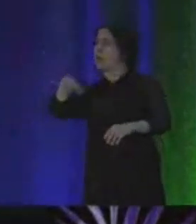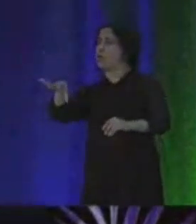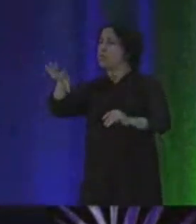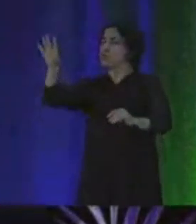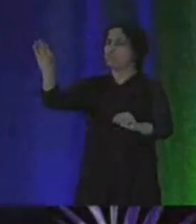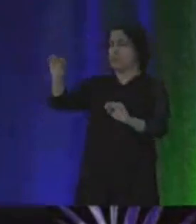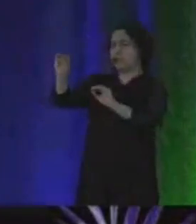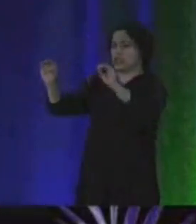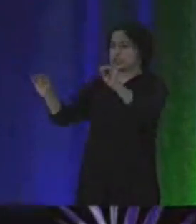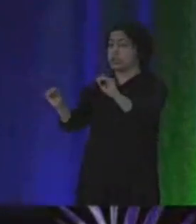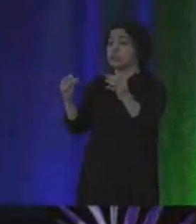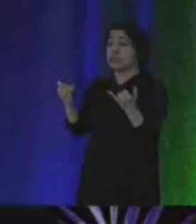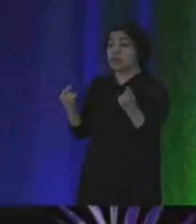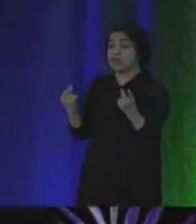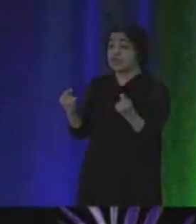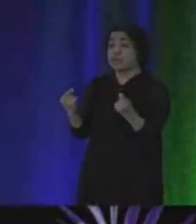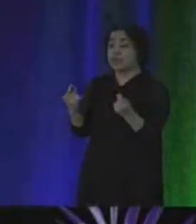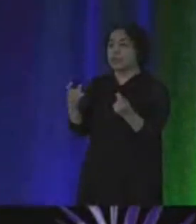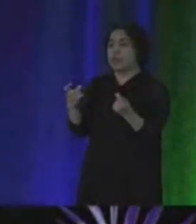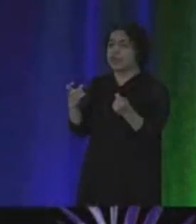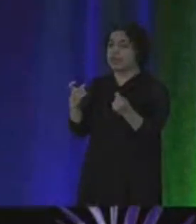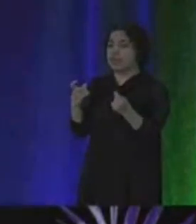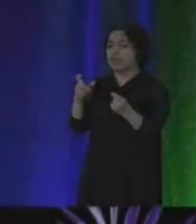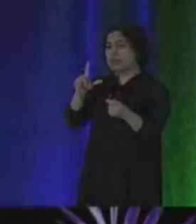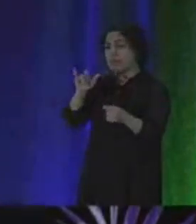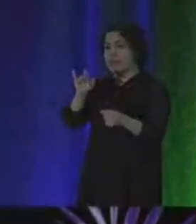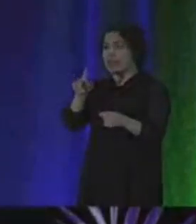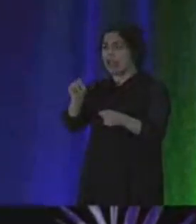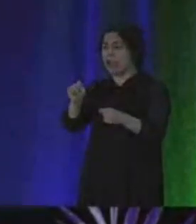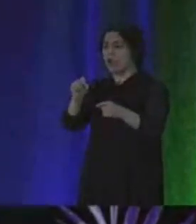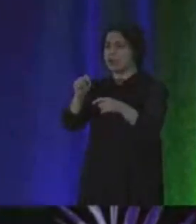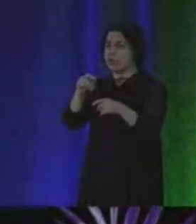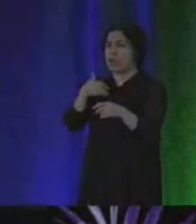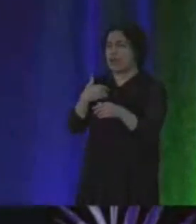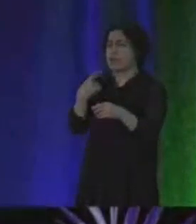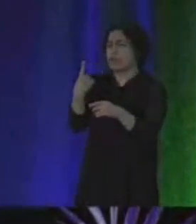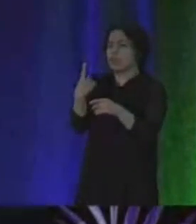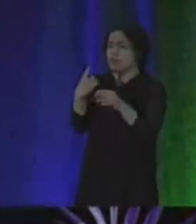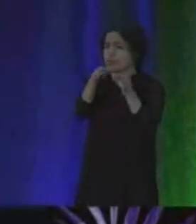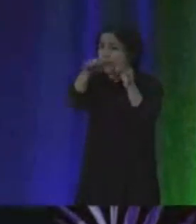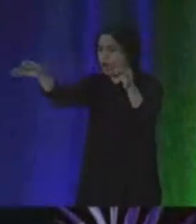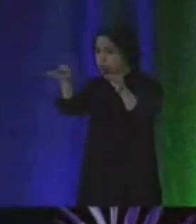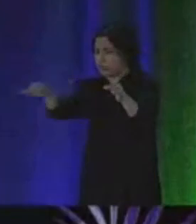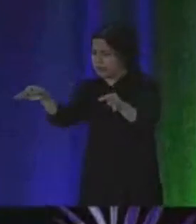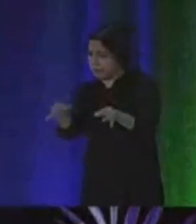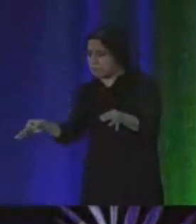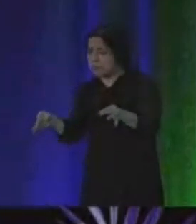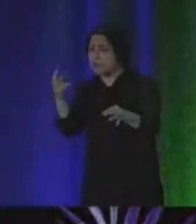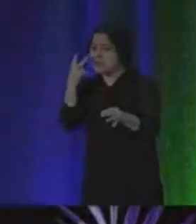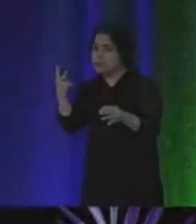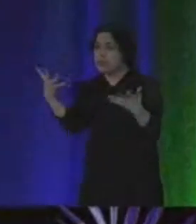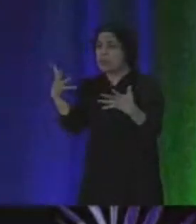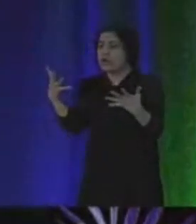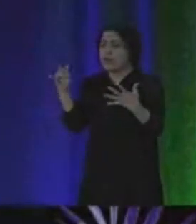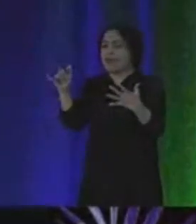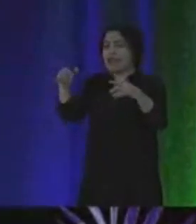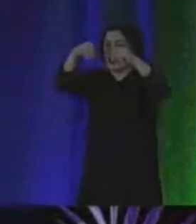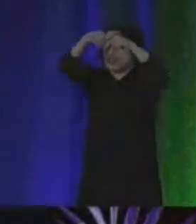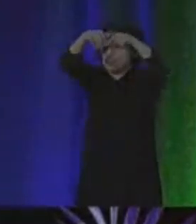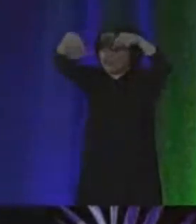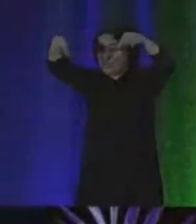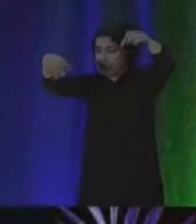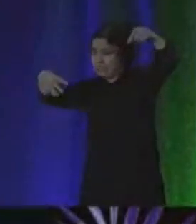it has to go do this layout solver algorithm, and what it spits out is, this tree of thing with X